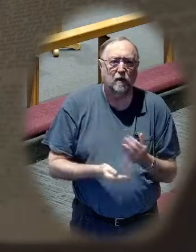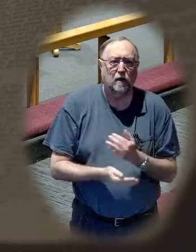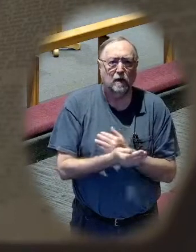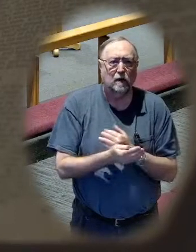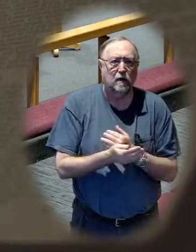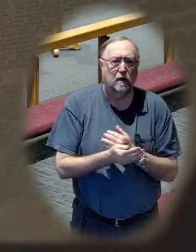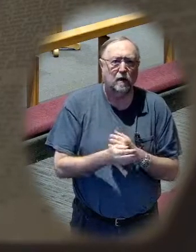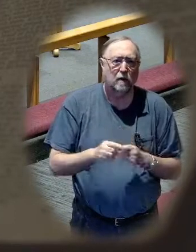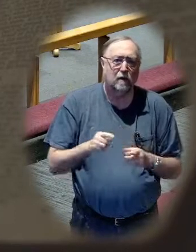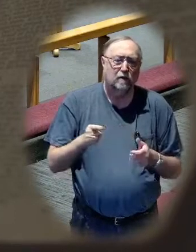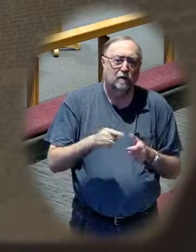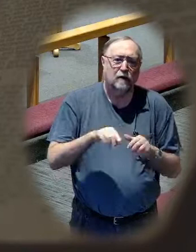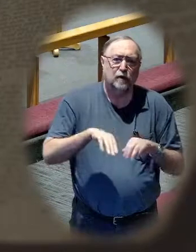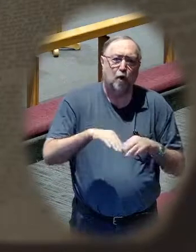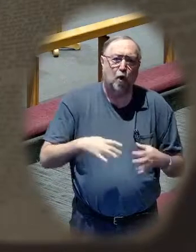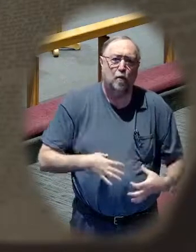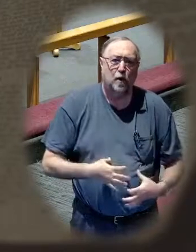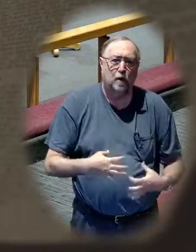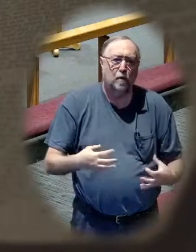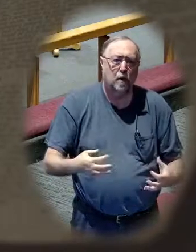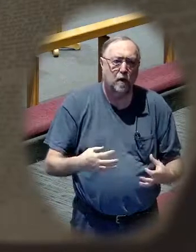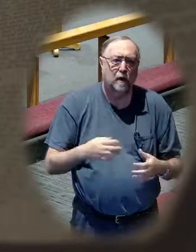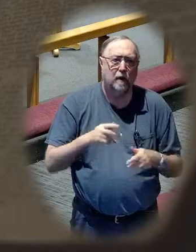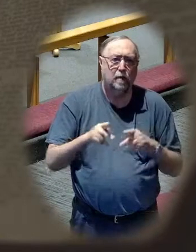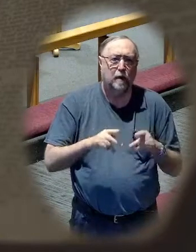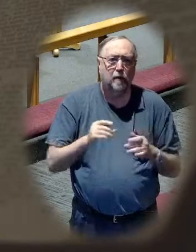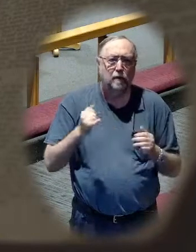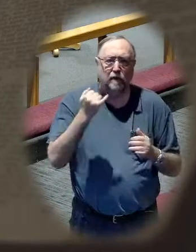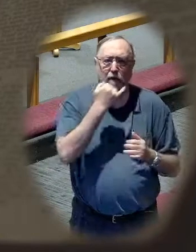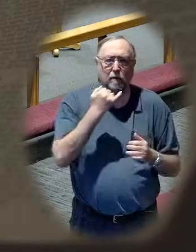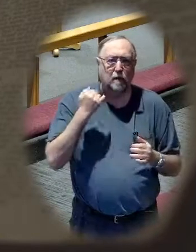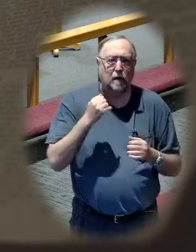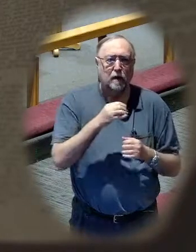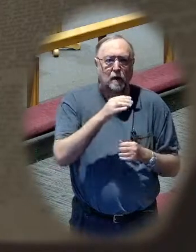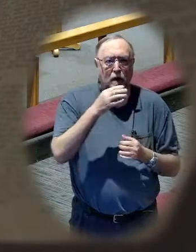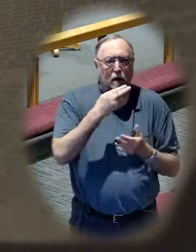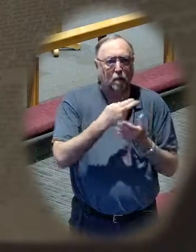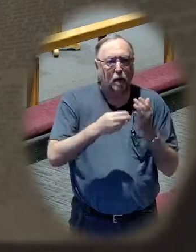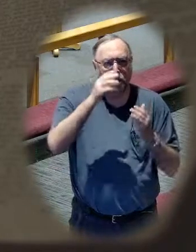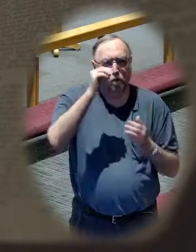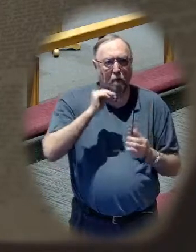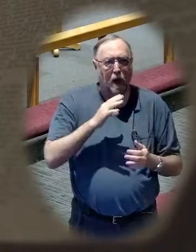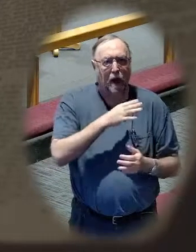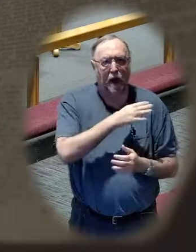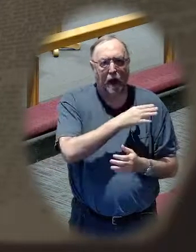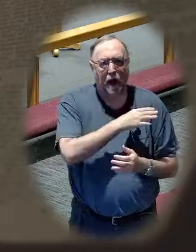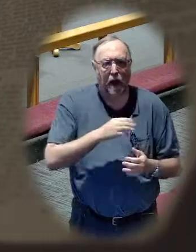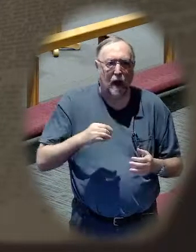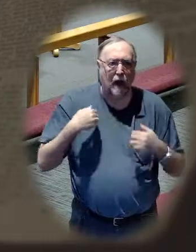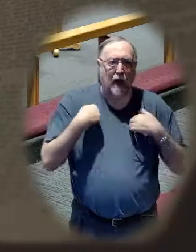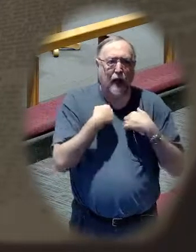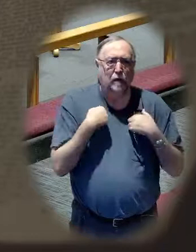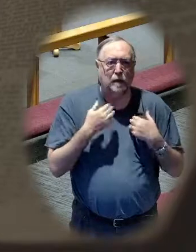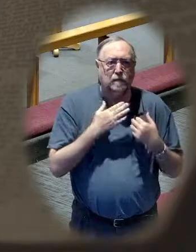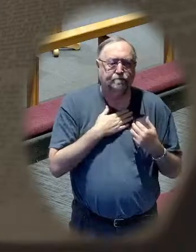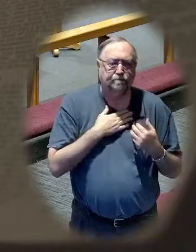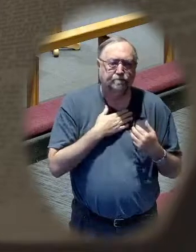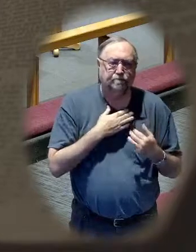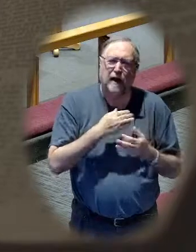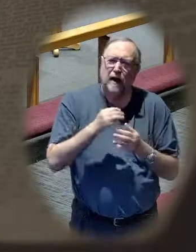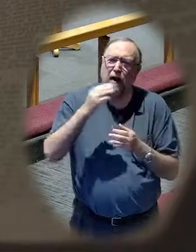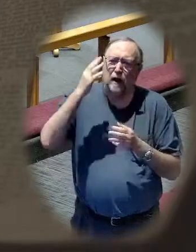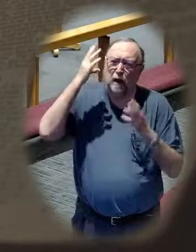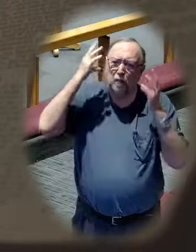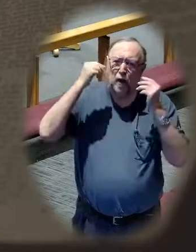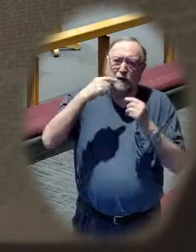to open the womb among the people of Israel, both of man and of beast, is mine." Then Moses said